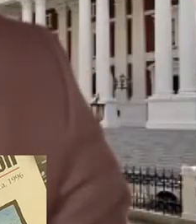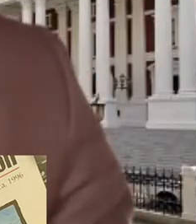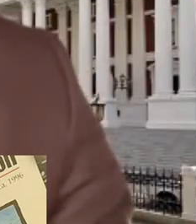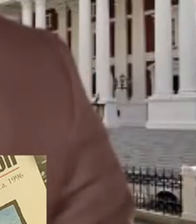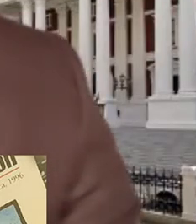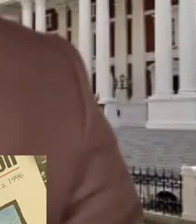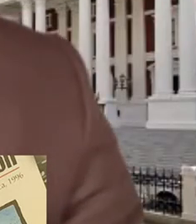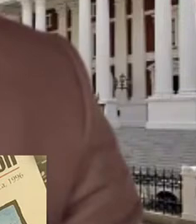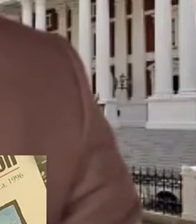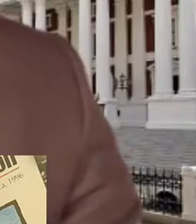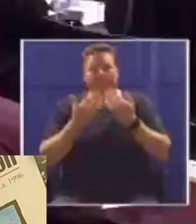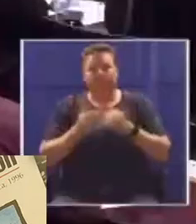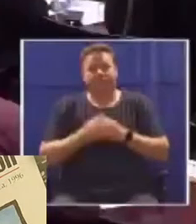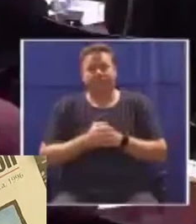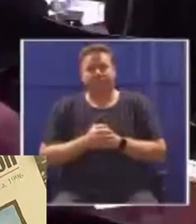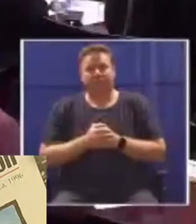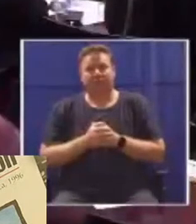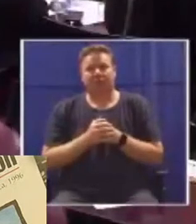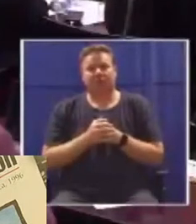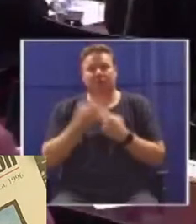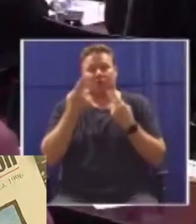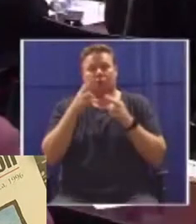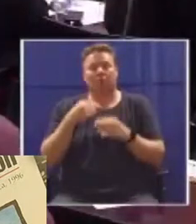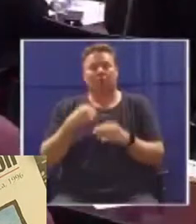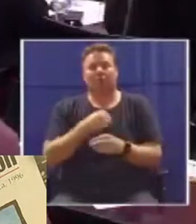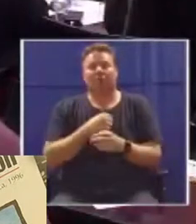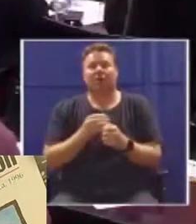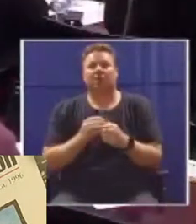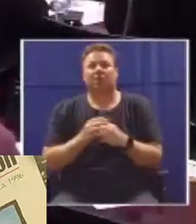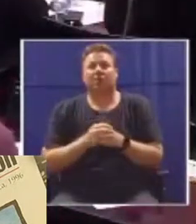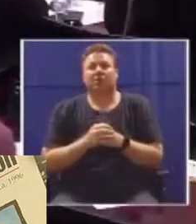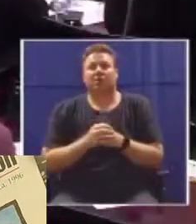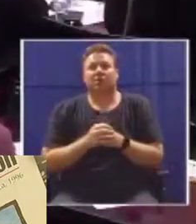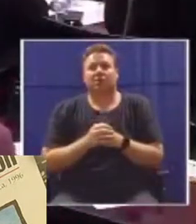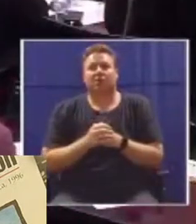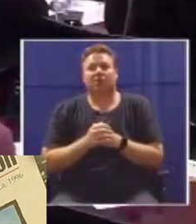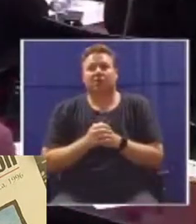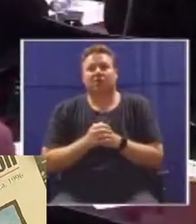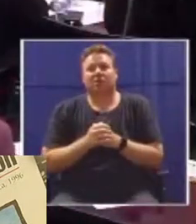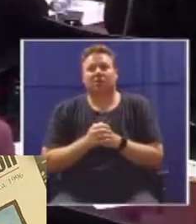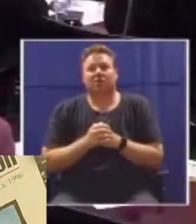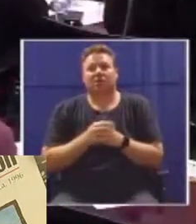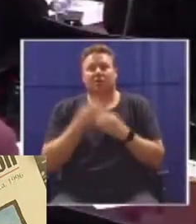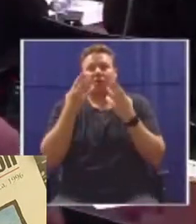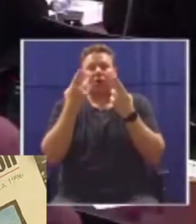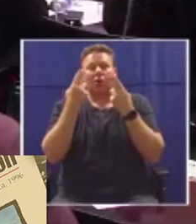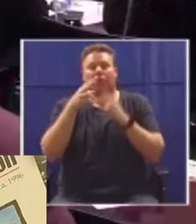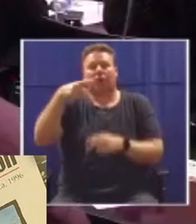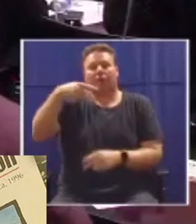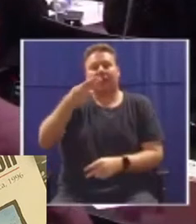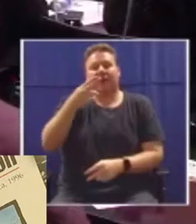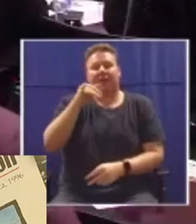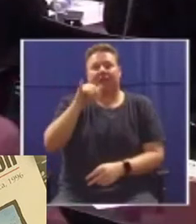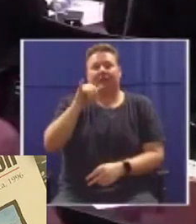Chairperson. Thank you, Honorable Member. The Honorable Piri.